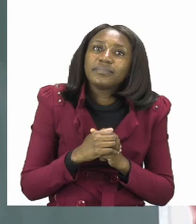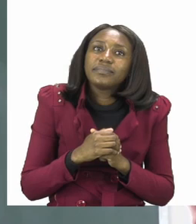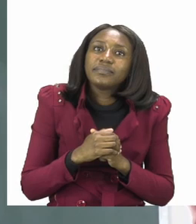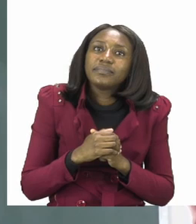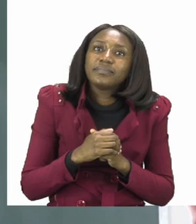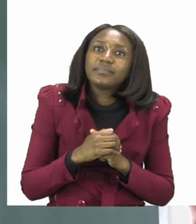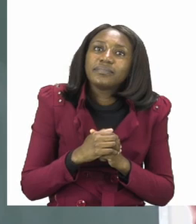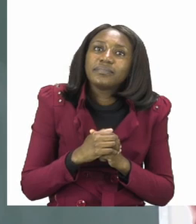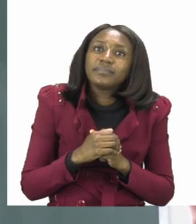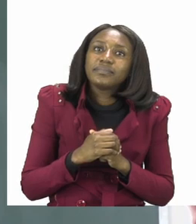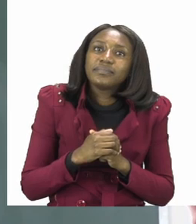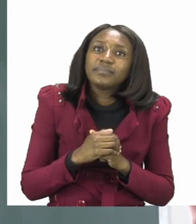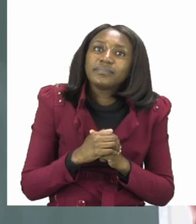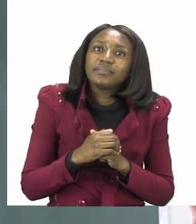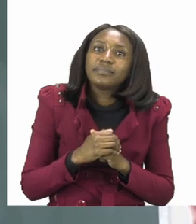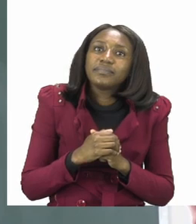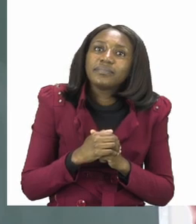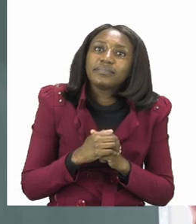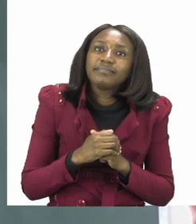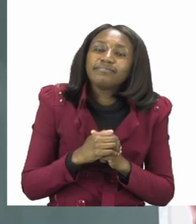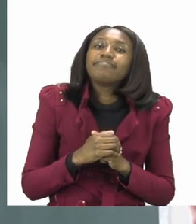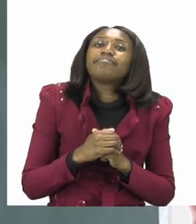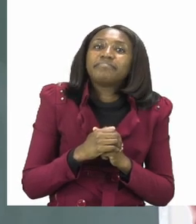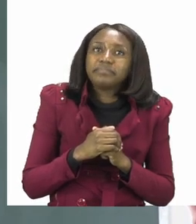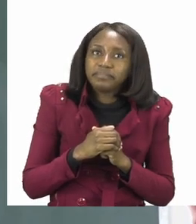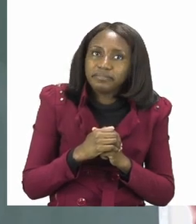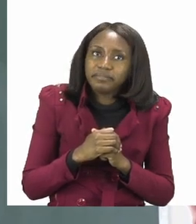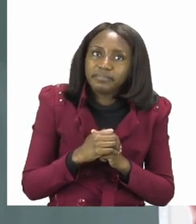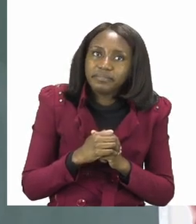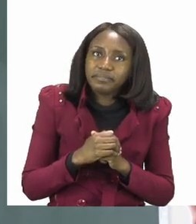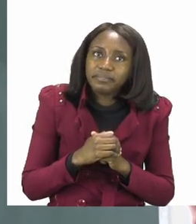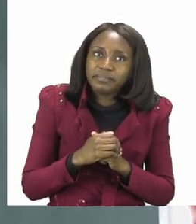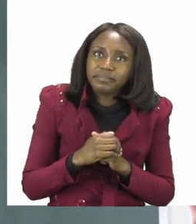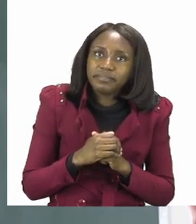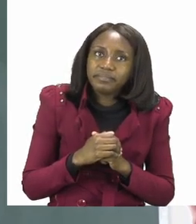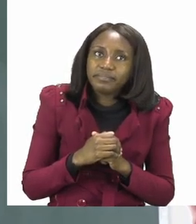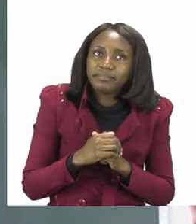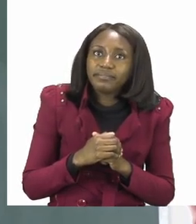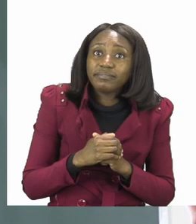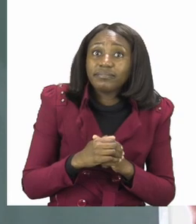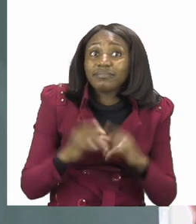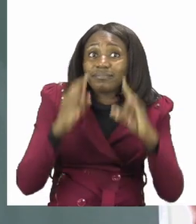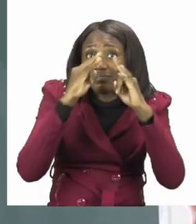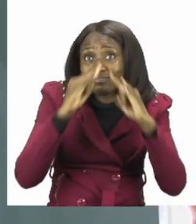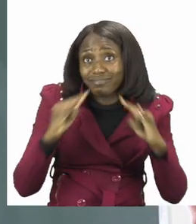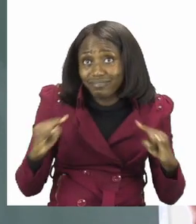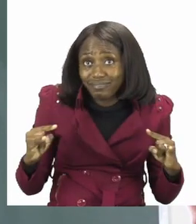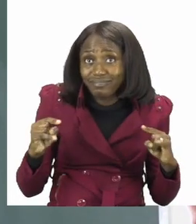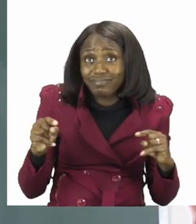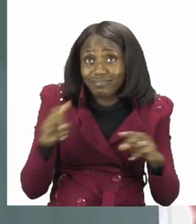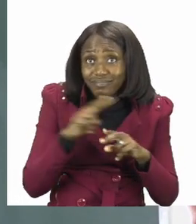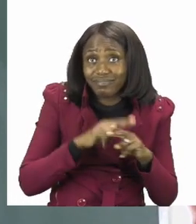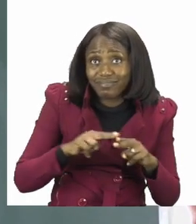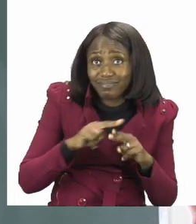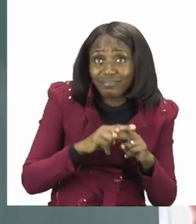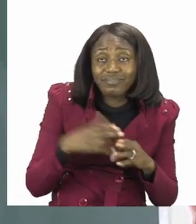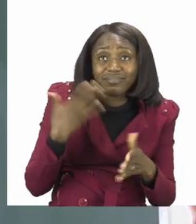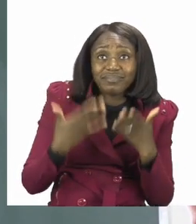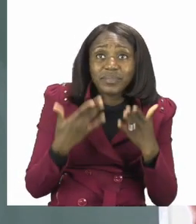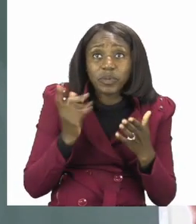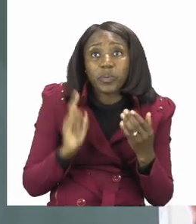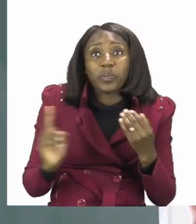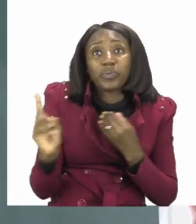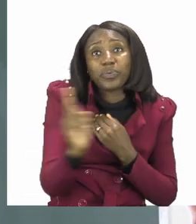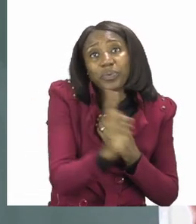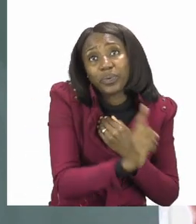a tent. There we go. A tent is used to go camping. So every time someone